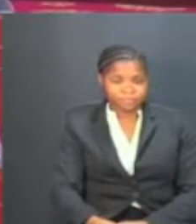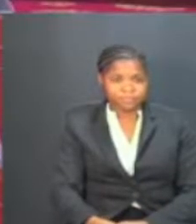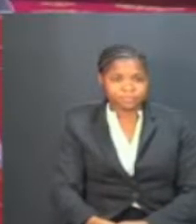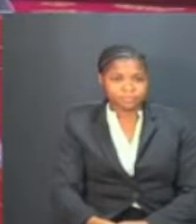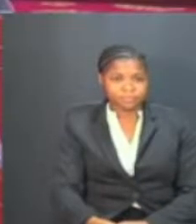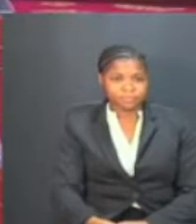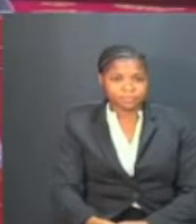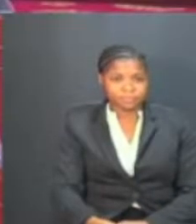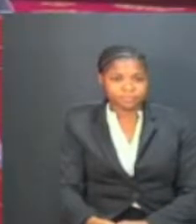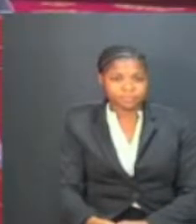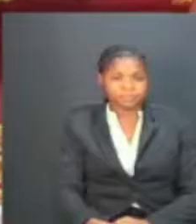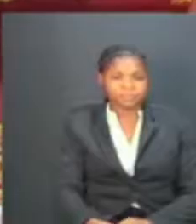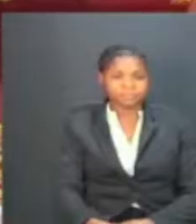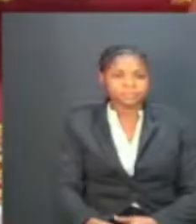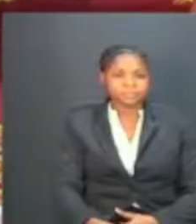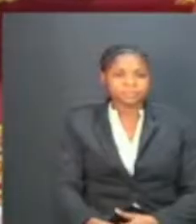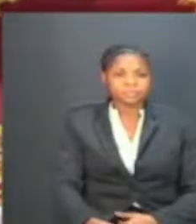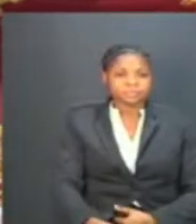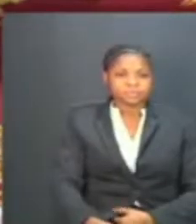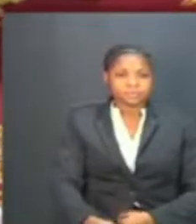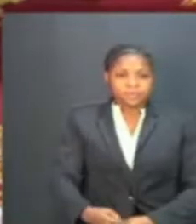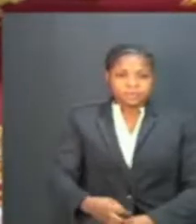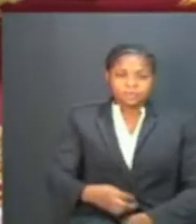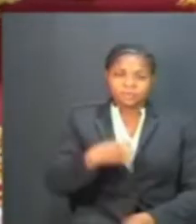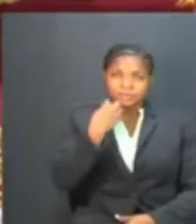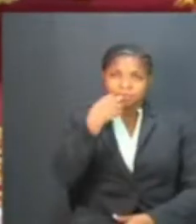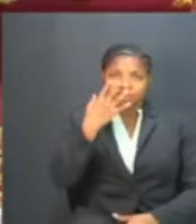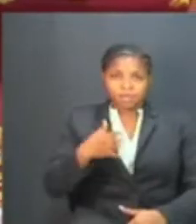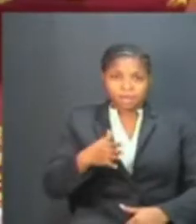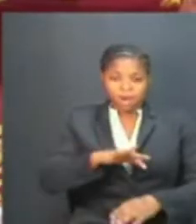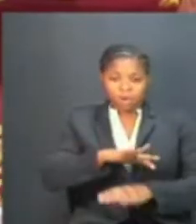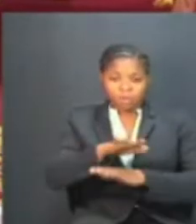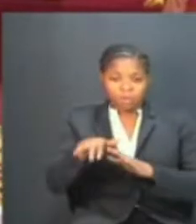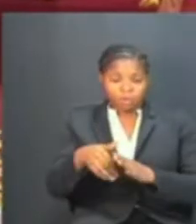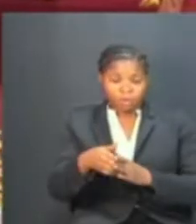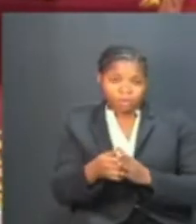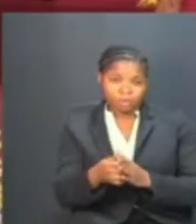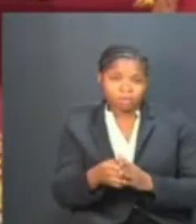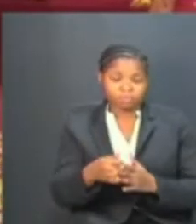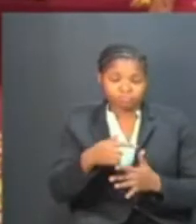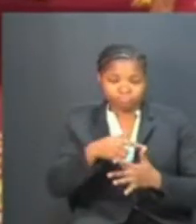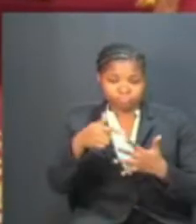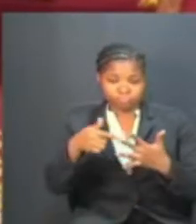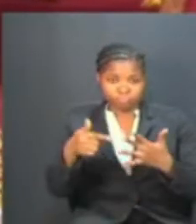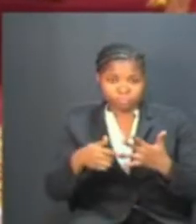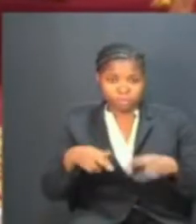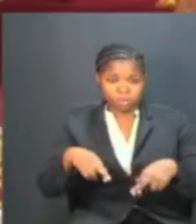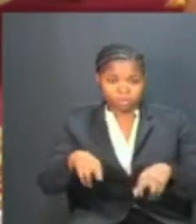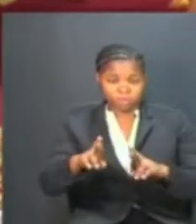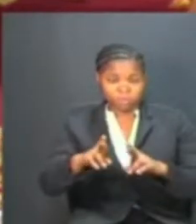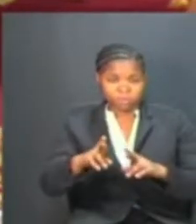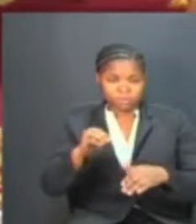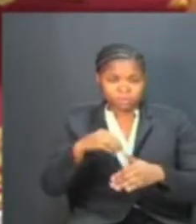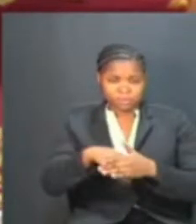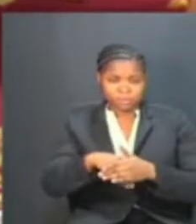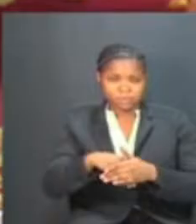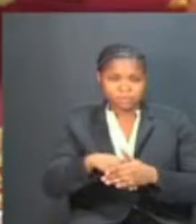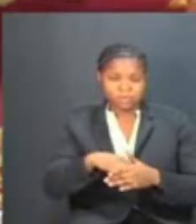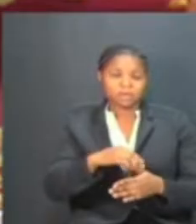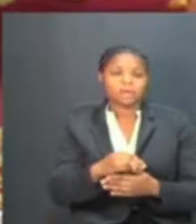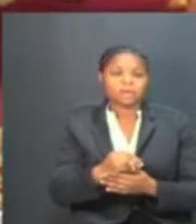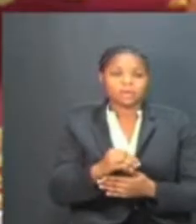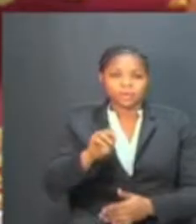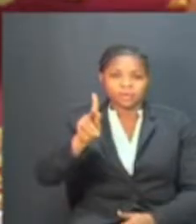Mr. Speaker, the above mentioned roads are all in the KJB district of the OT